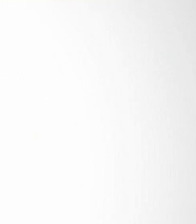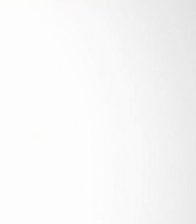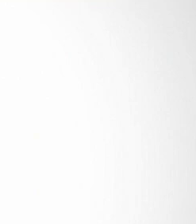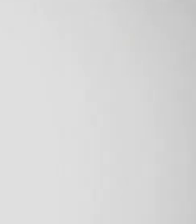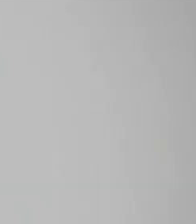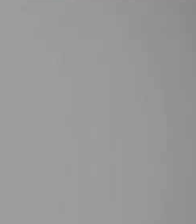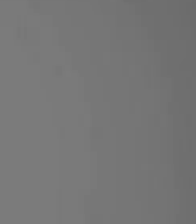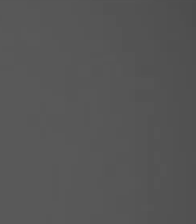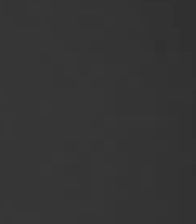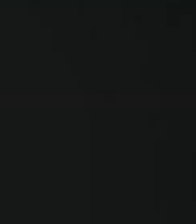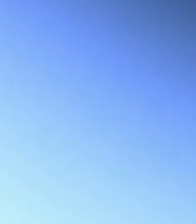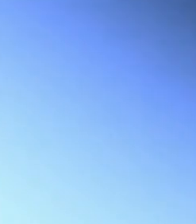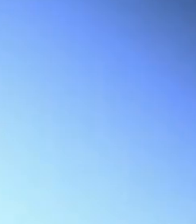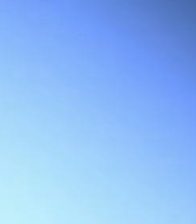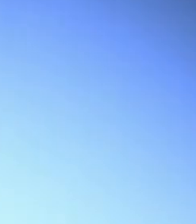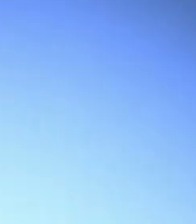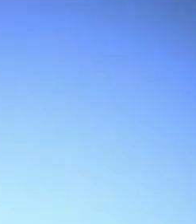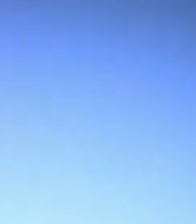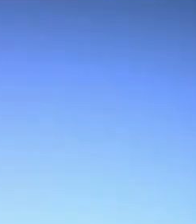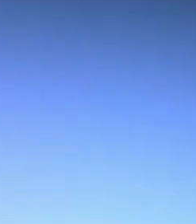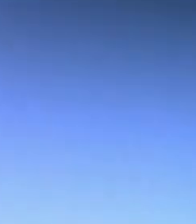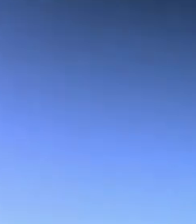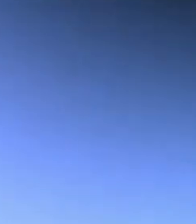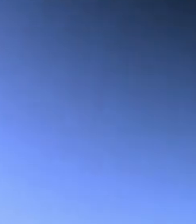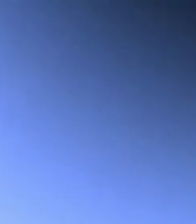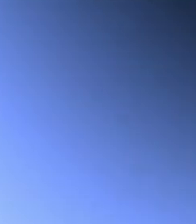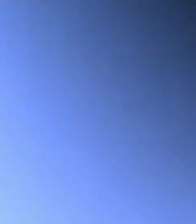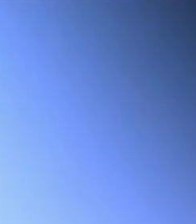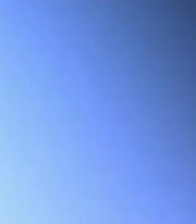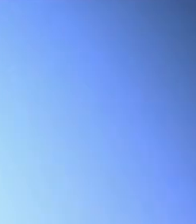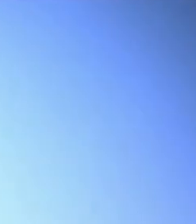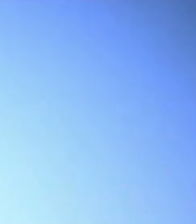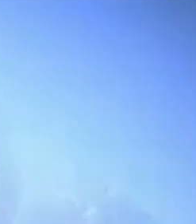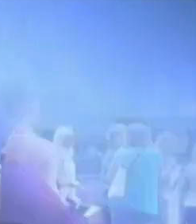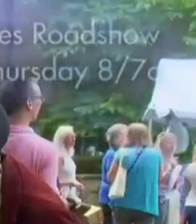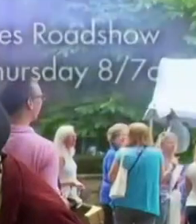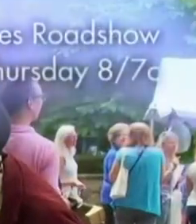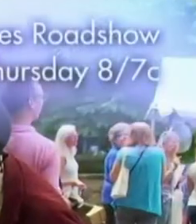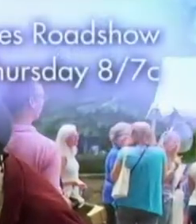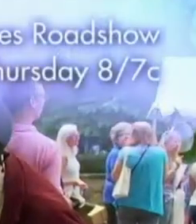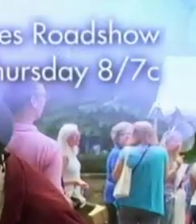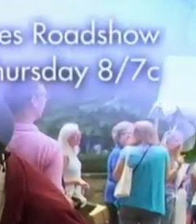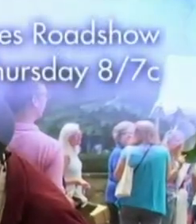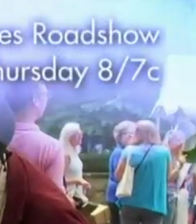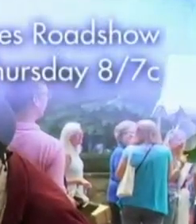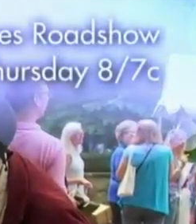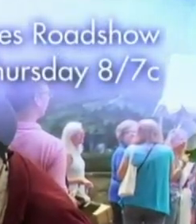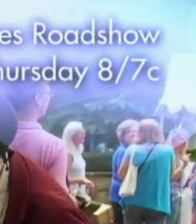KET, where learning comes to life.